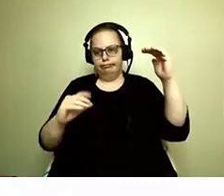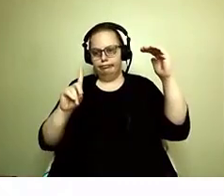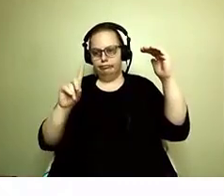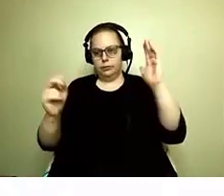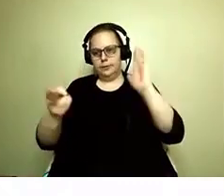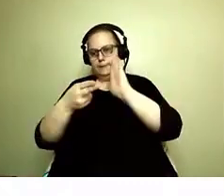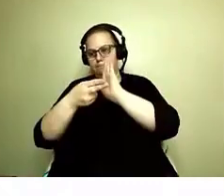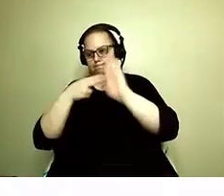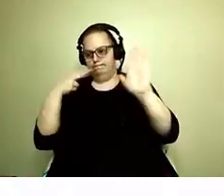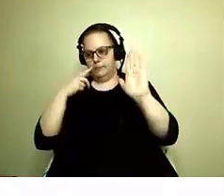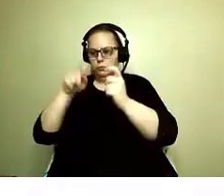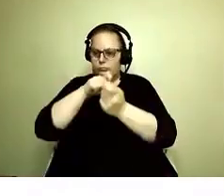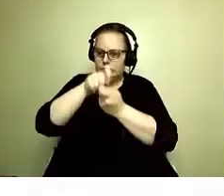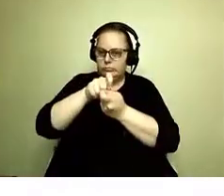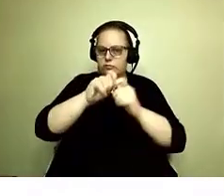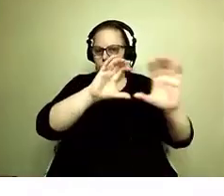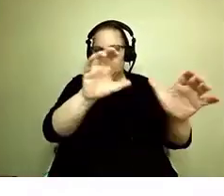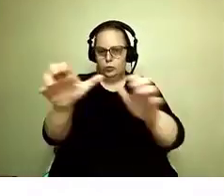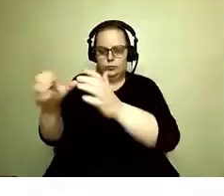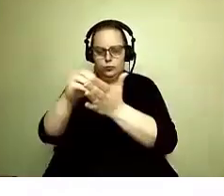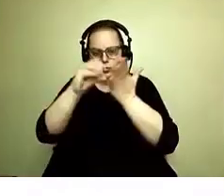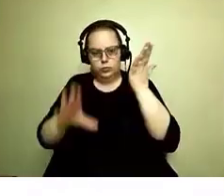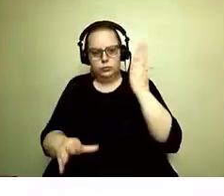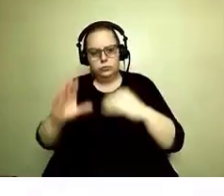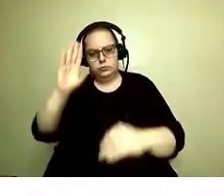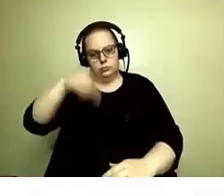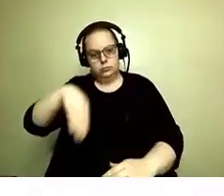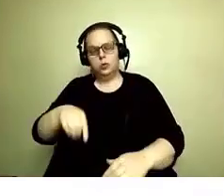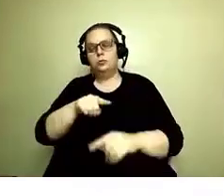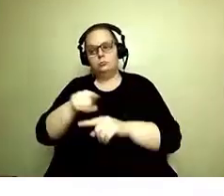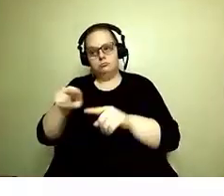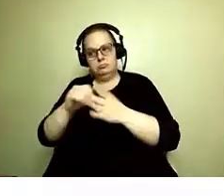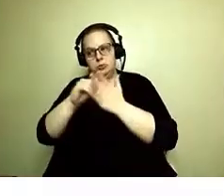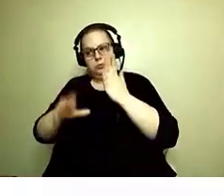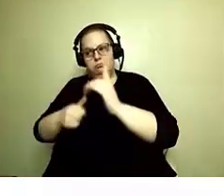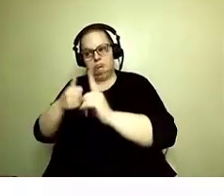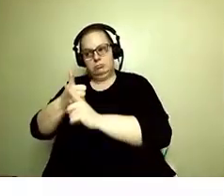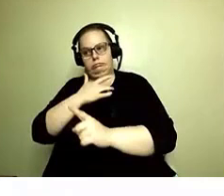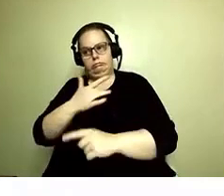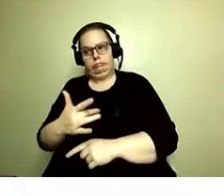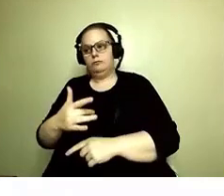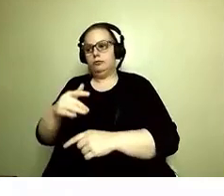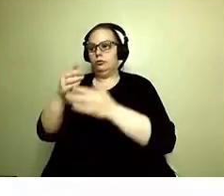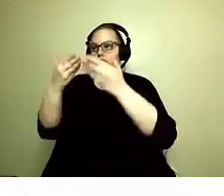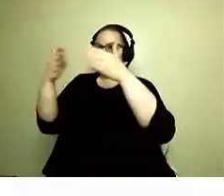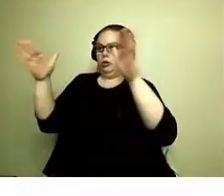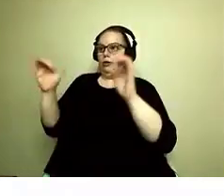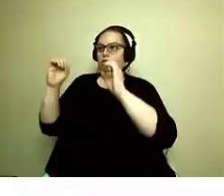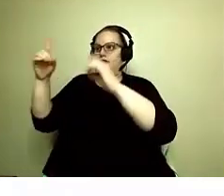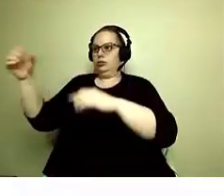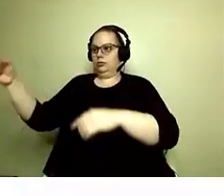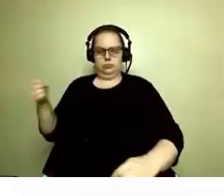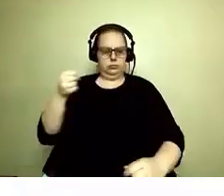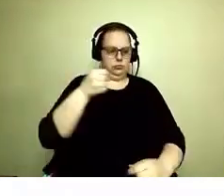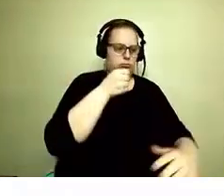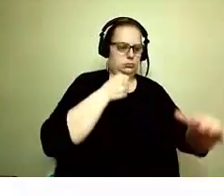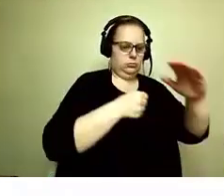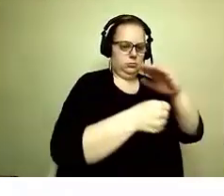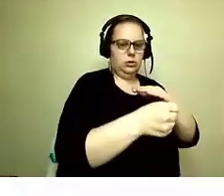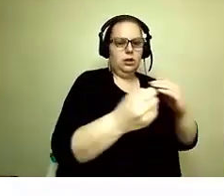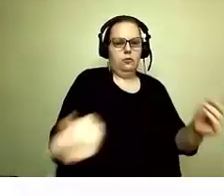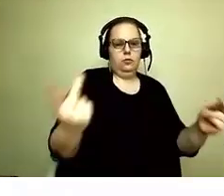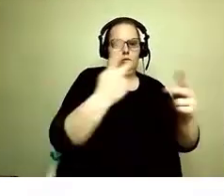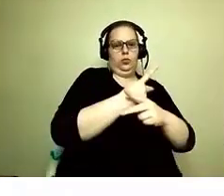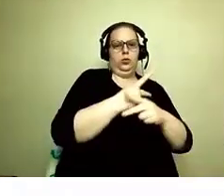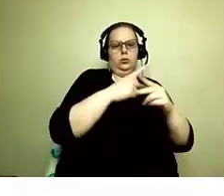students. We also know that many of these students are more often removed from general education instruction and have worse educational outcomes than their